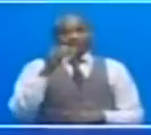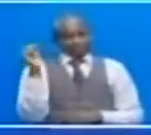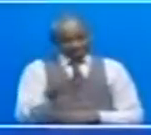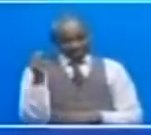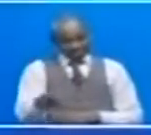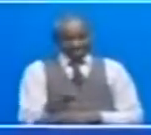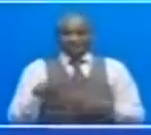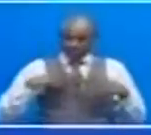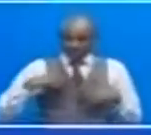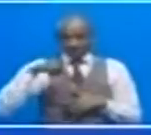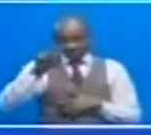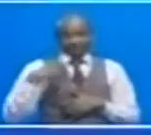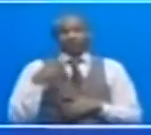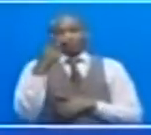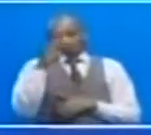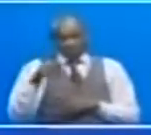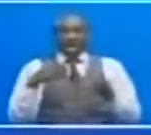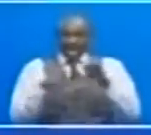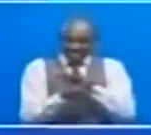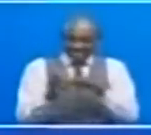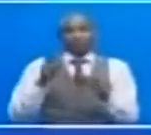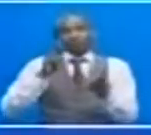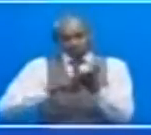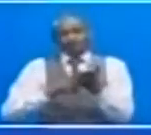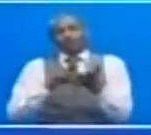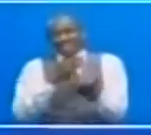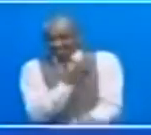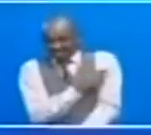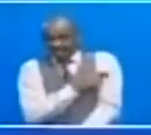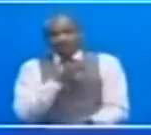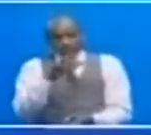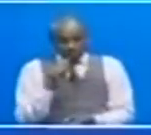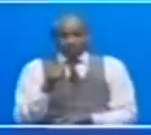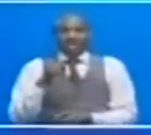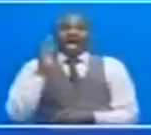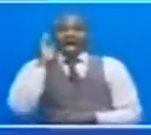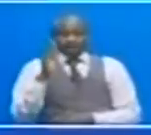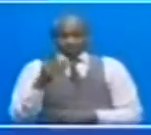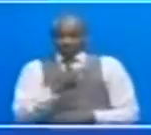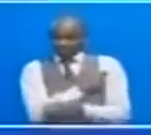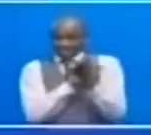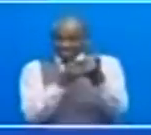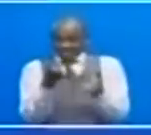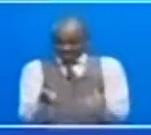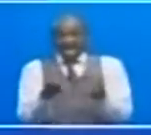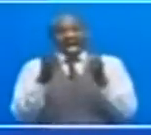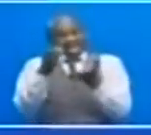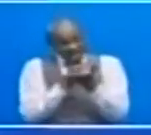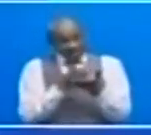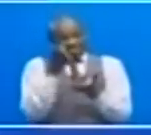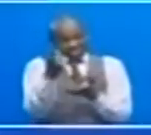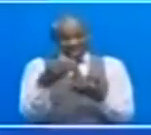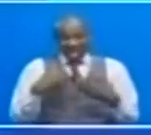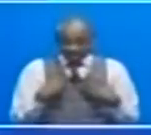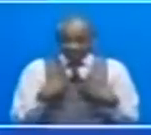month, subscribers have 24-hour access to registered medical doctors courtesy of Hello Doctor, a health account that acts as a mobile